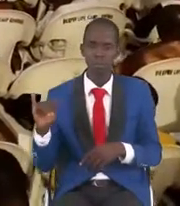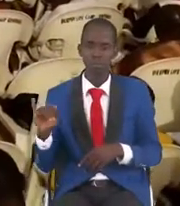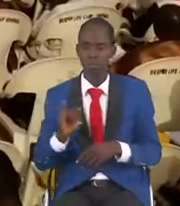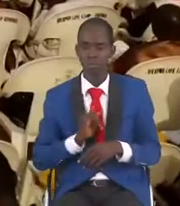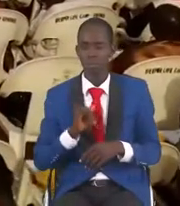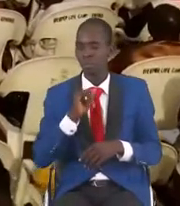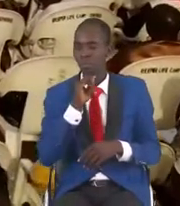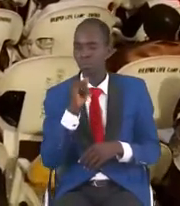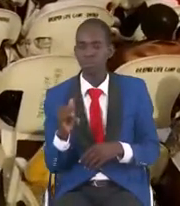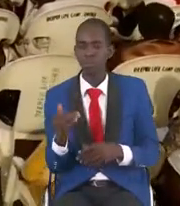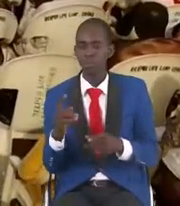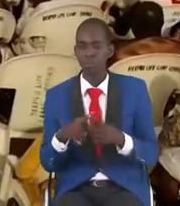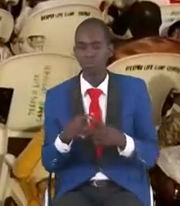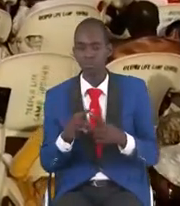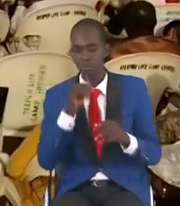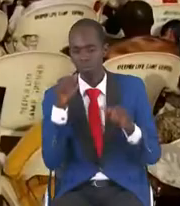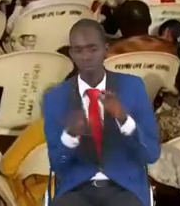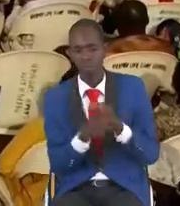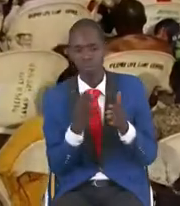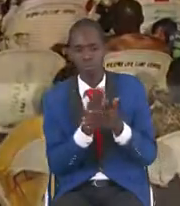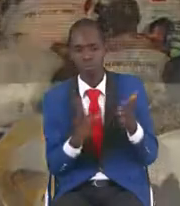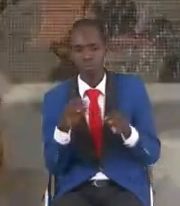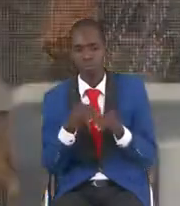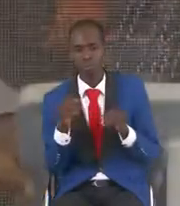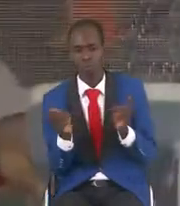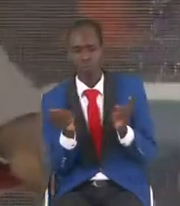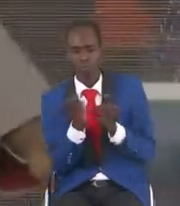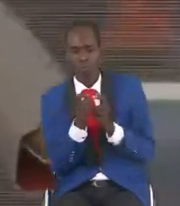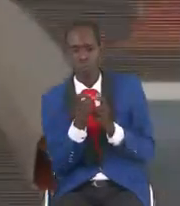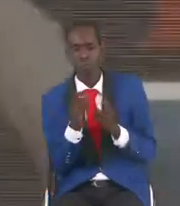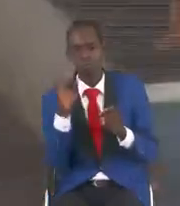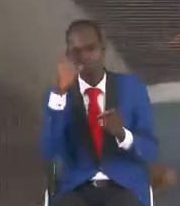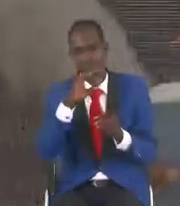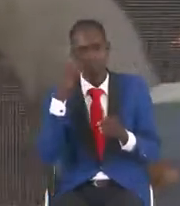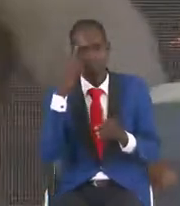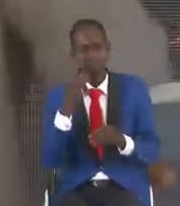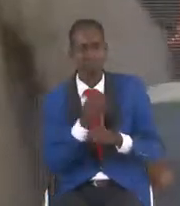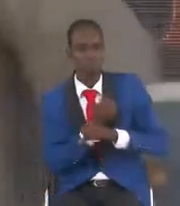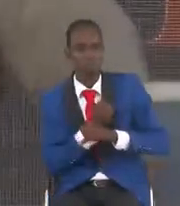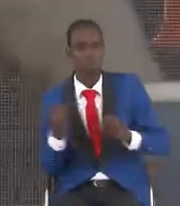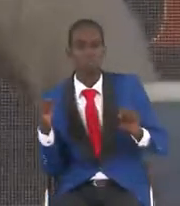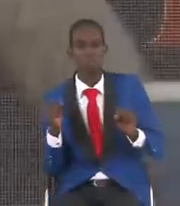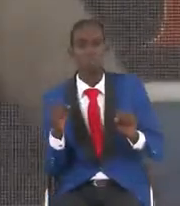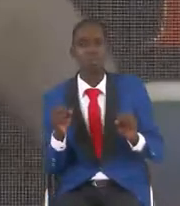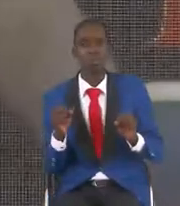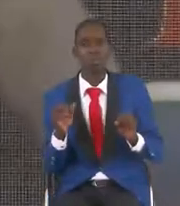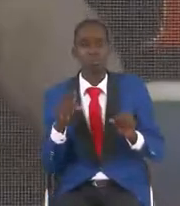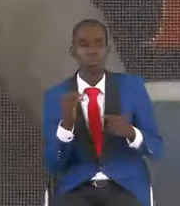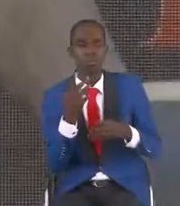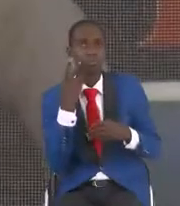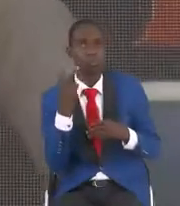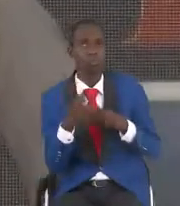in a corner looking for refuge. I didn't go to stay in a corner. The world is bad, the world